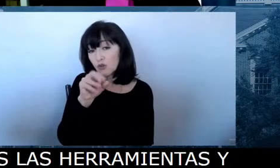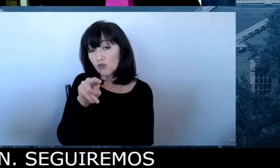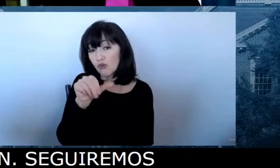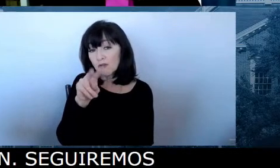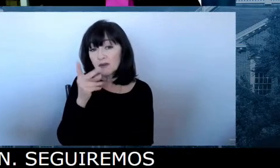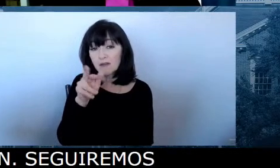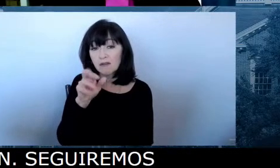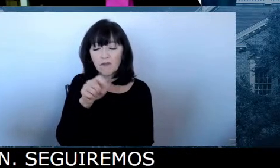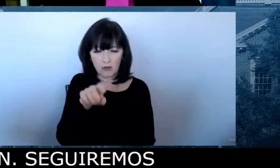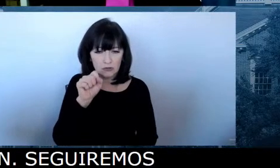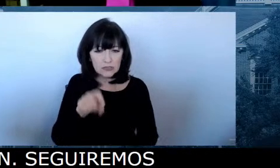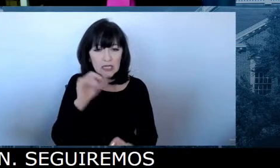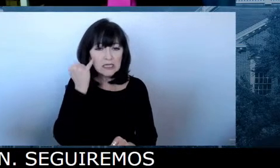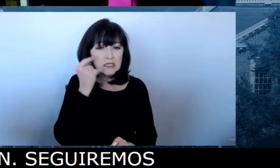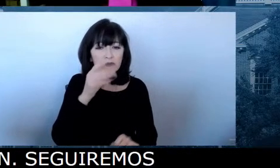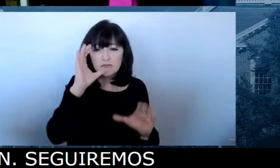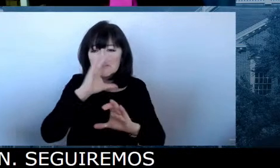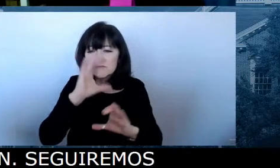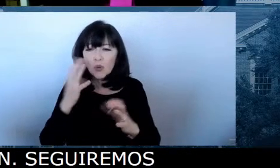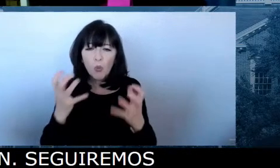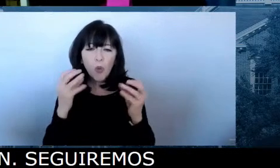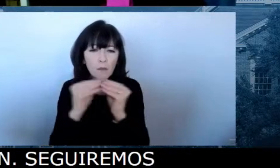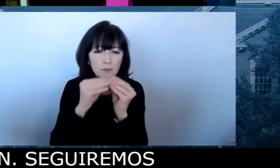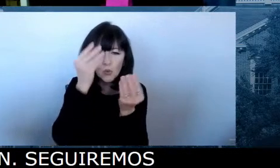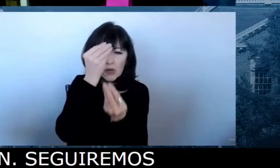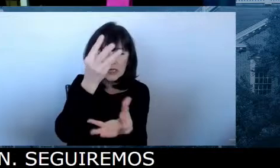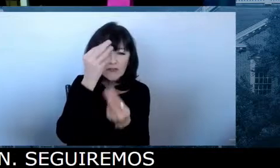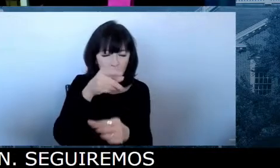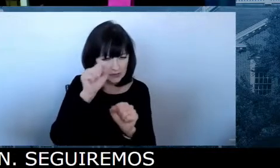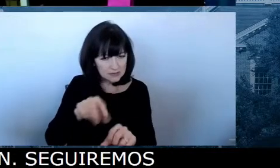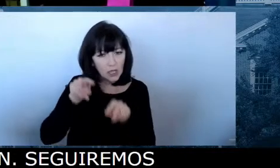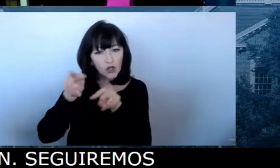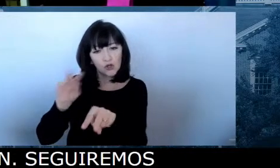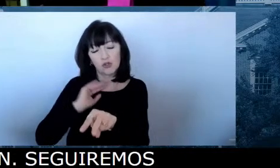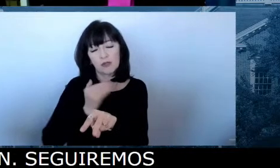any information that you need in terms of vaccines,